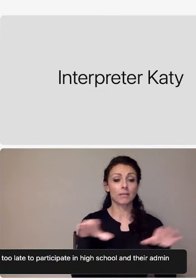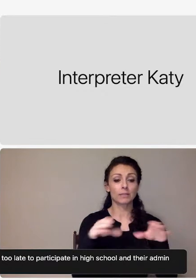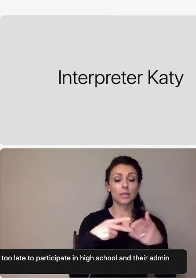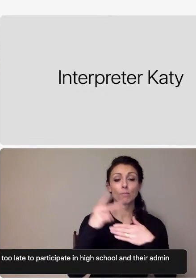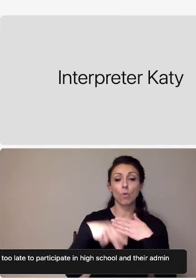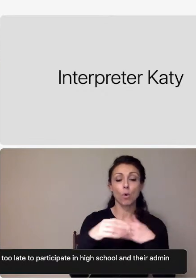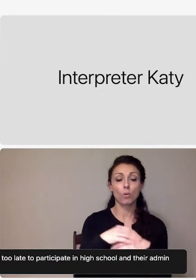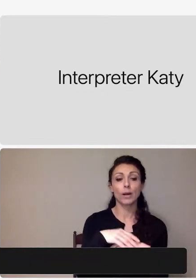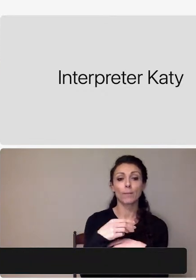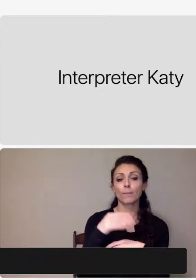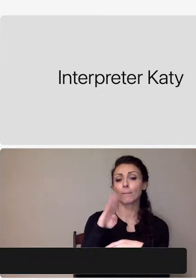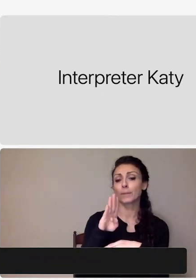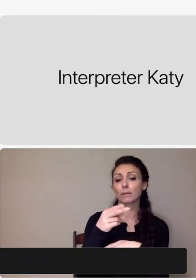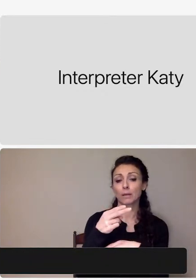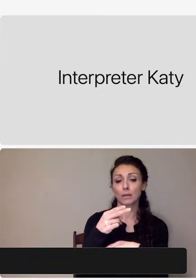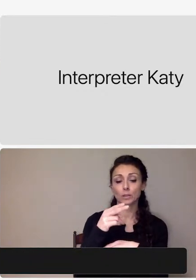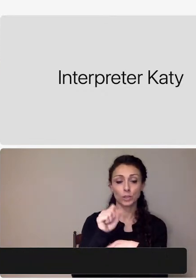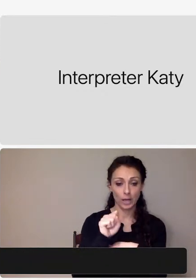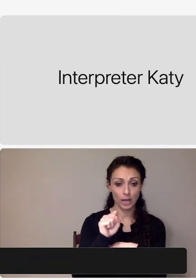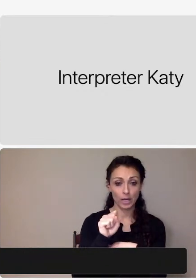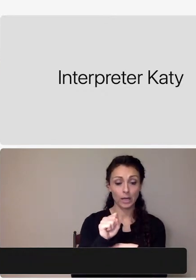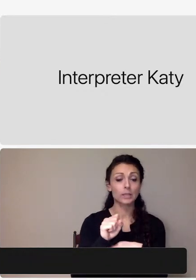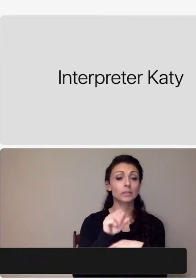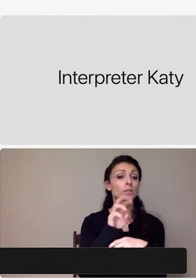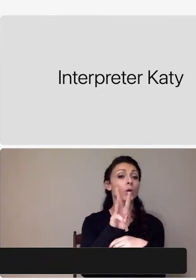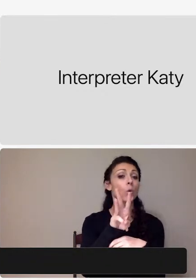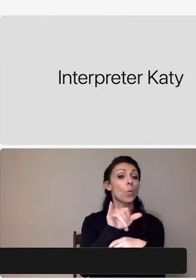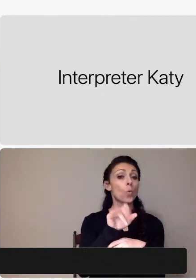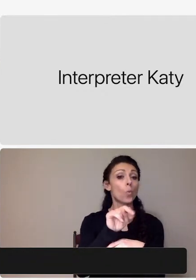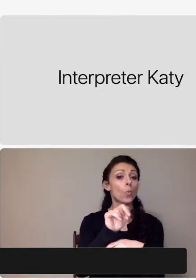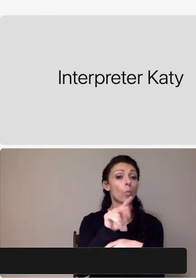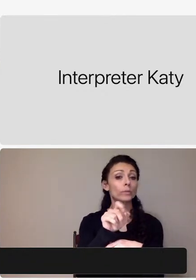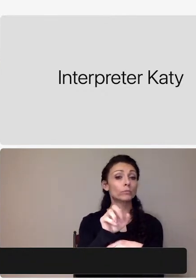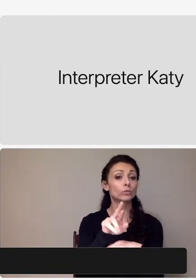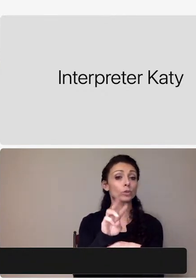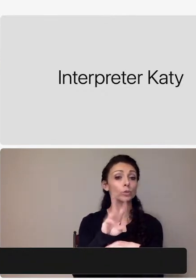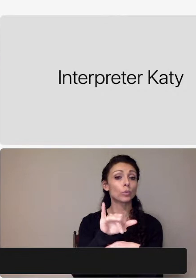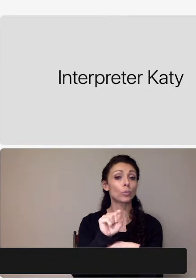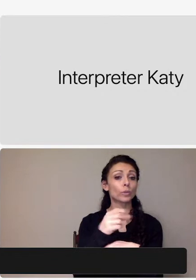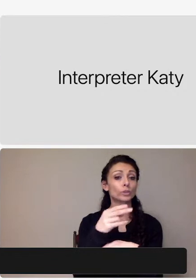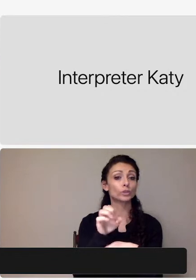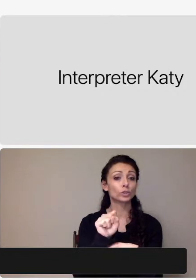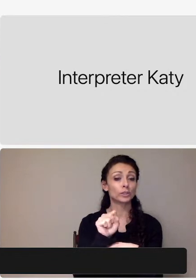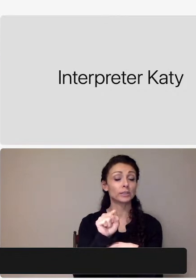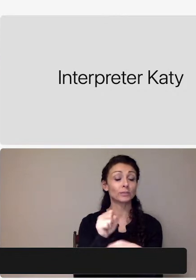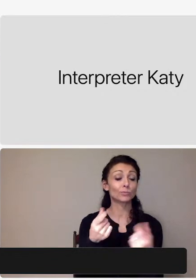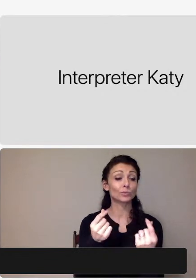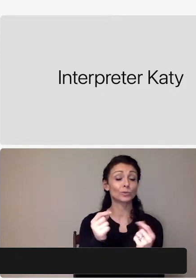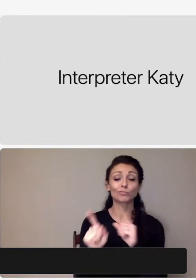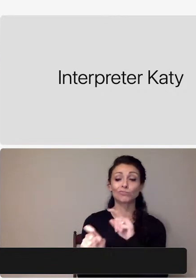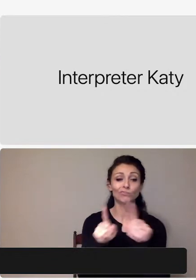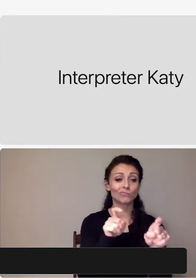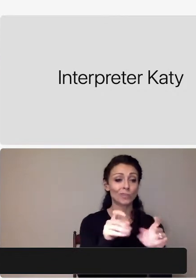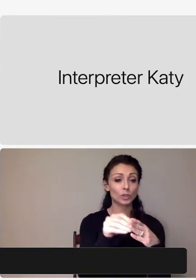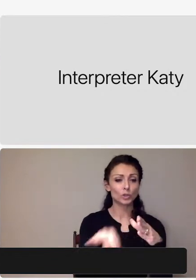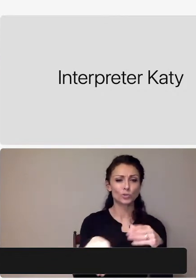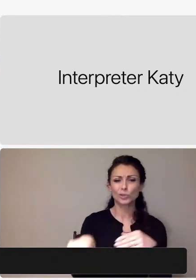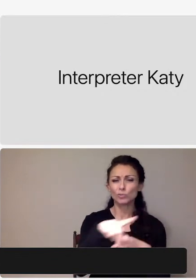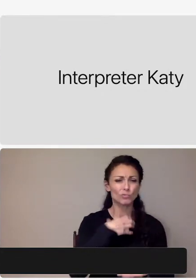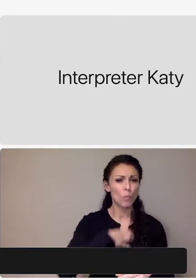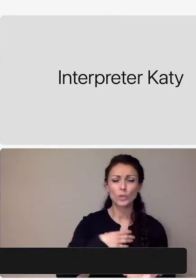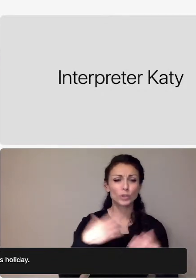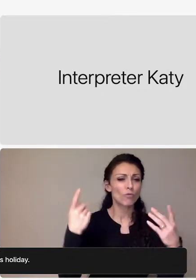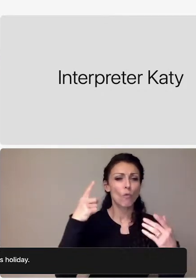wishes and what they did was they asked students what they wished for this holiday season